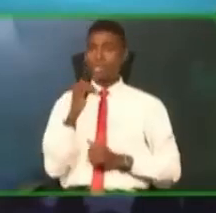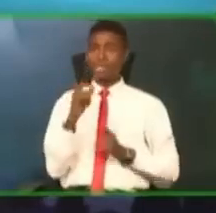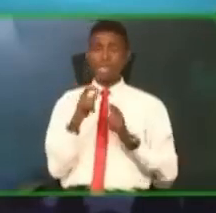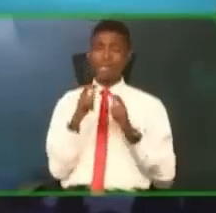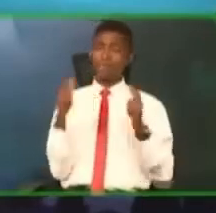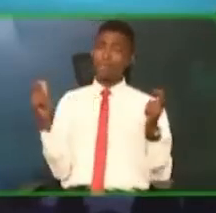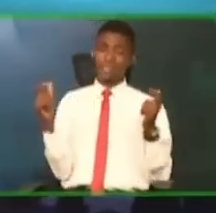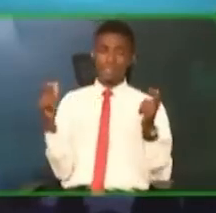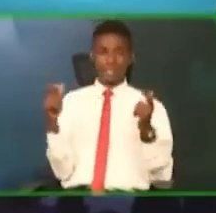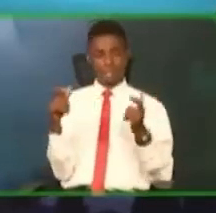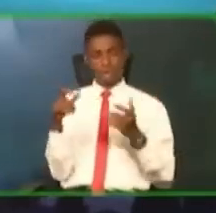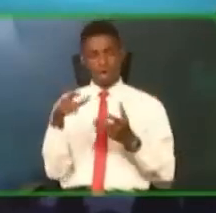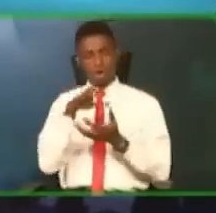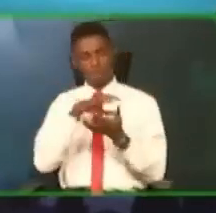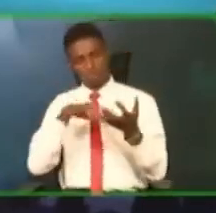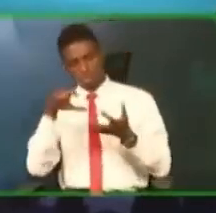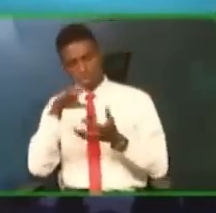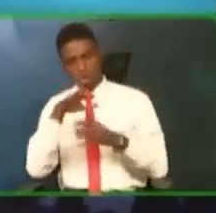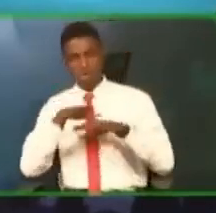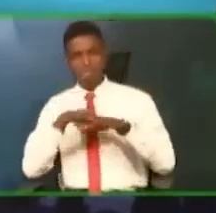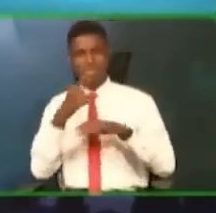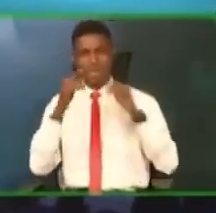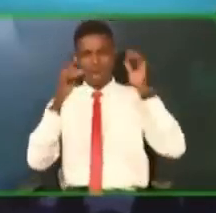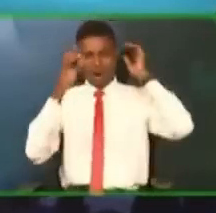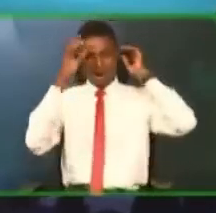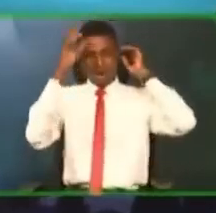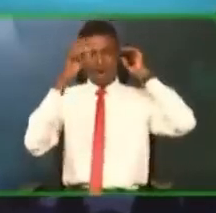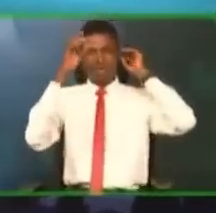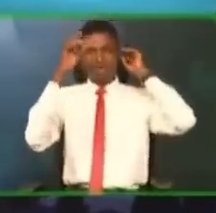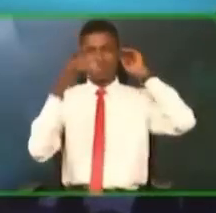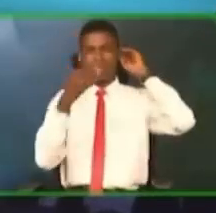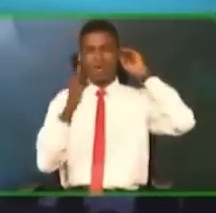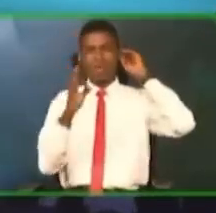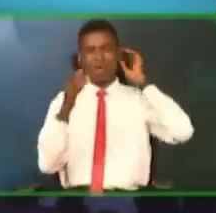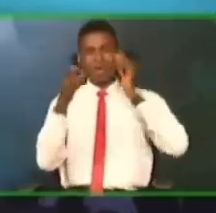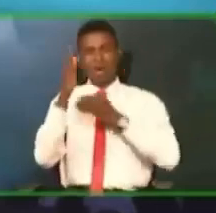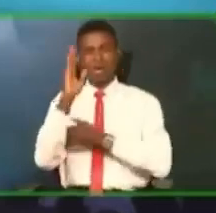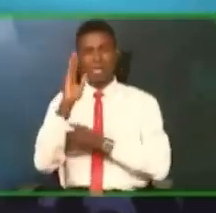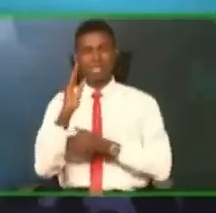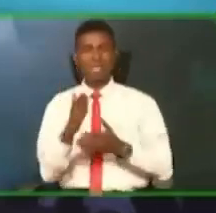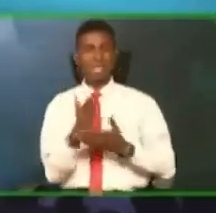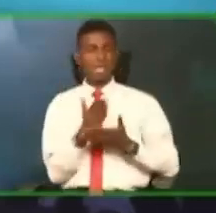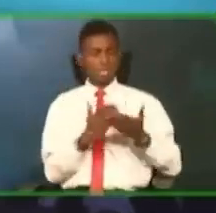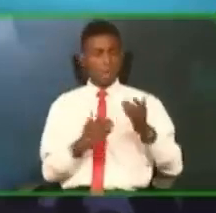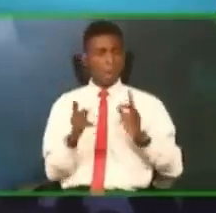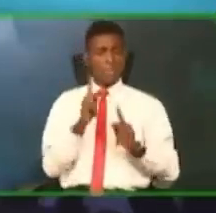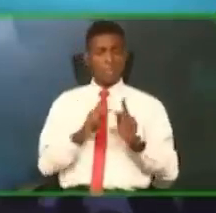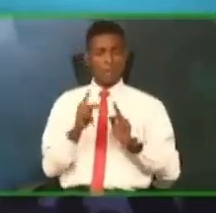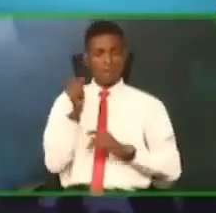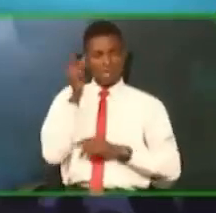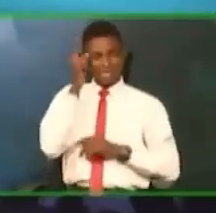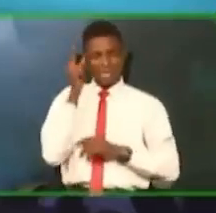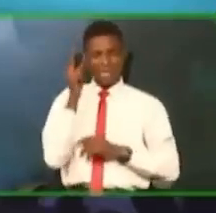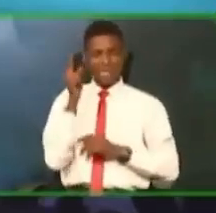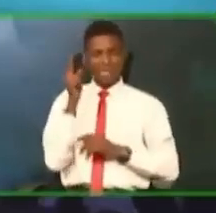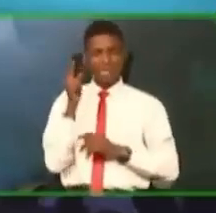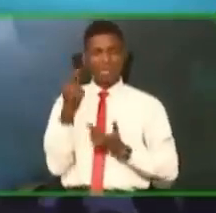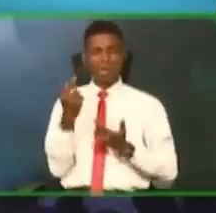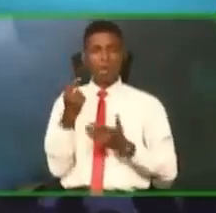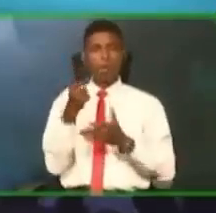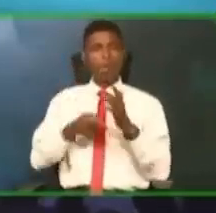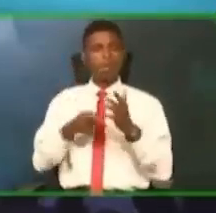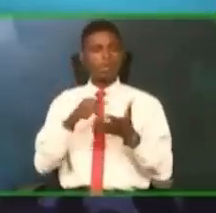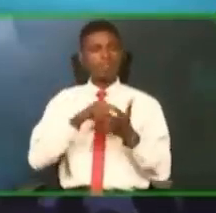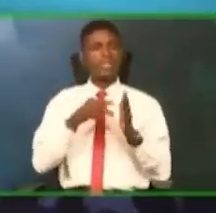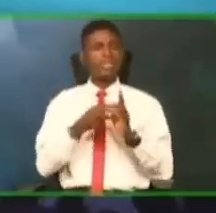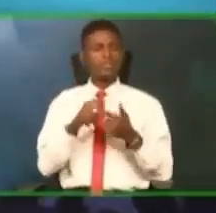as to the concept of the voice of God. The average believer understands the implication of being led by God, but it